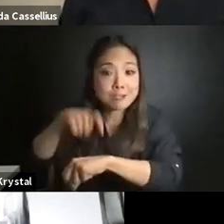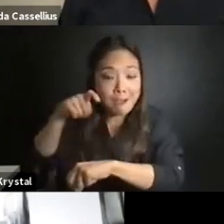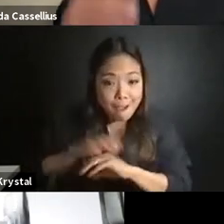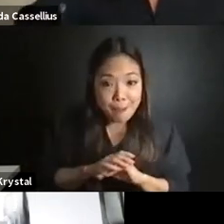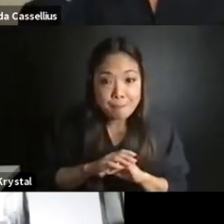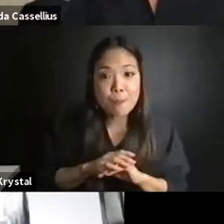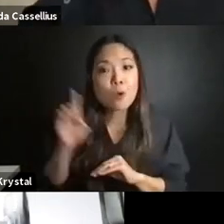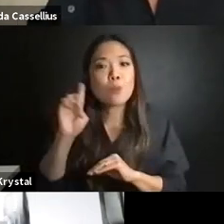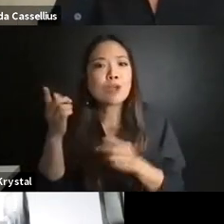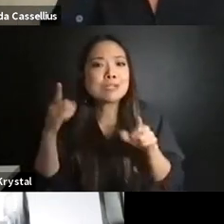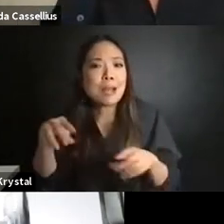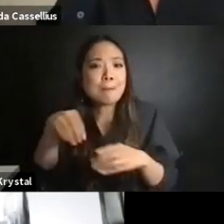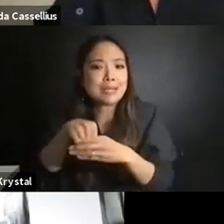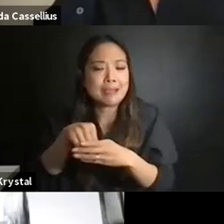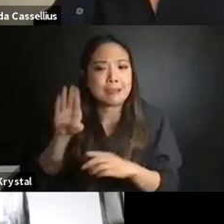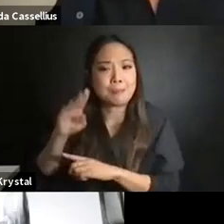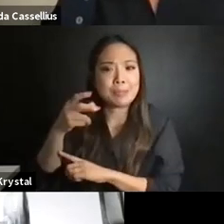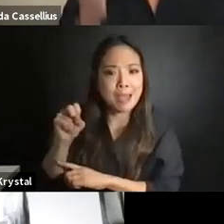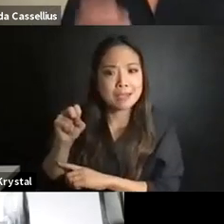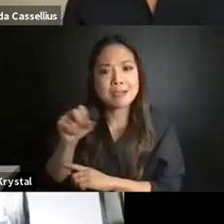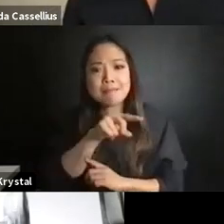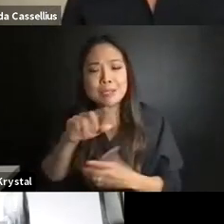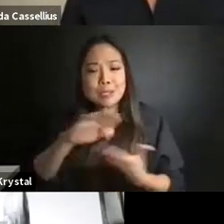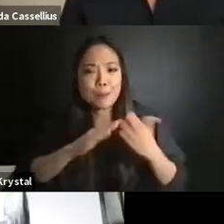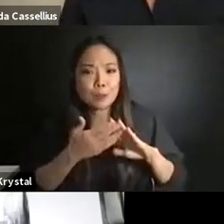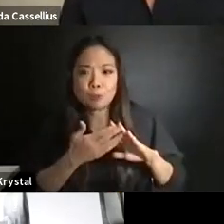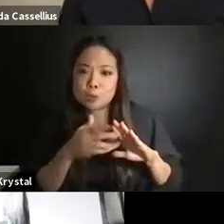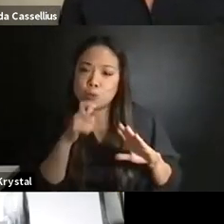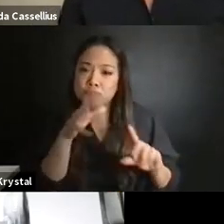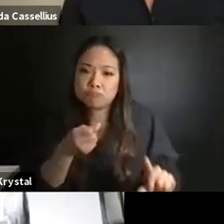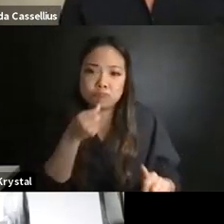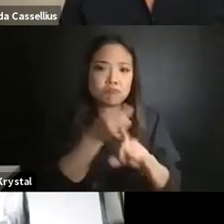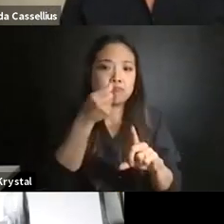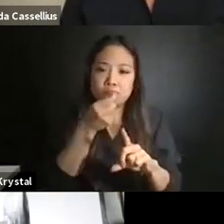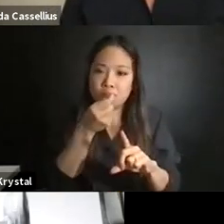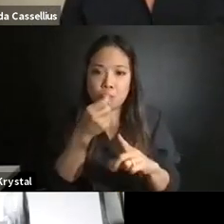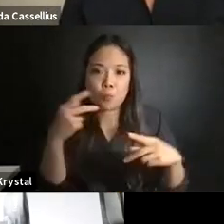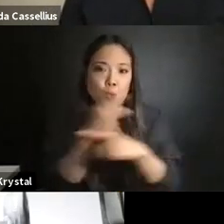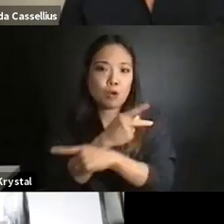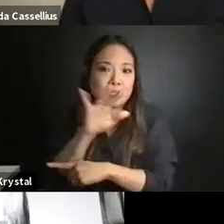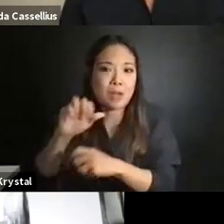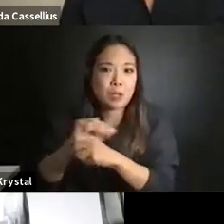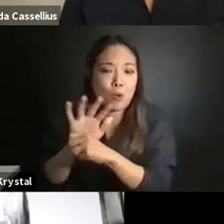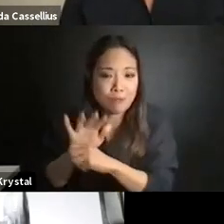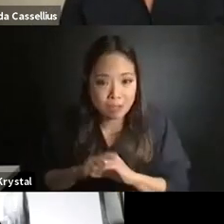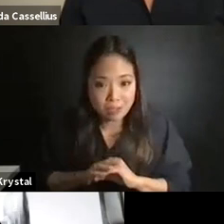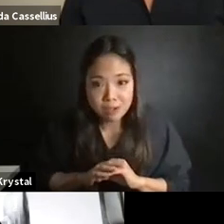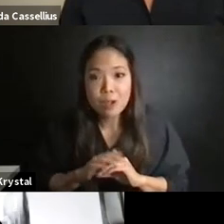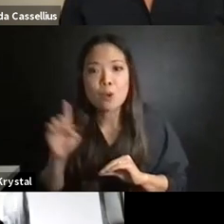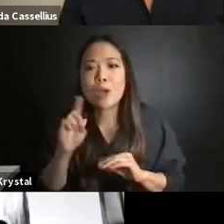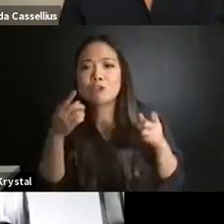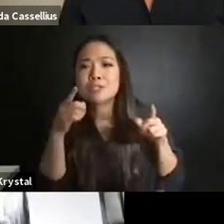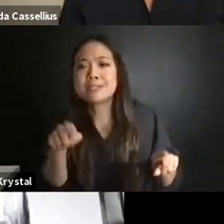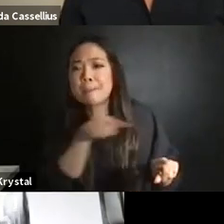in communities that have been the hardest hit by covey where is this happening in the updated code of conduct it is not enough to just